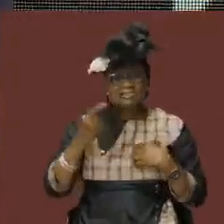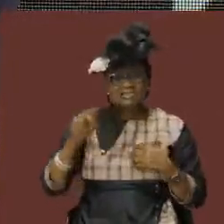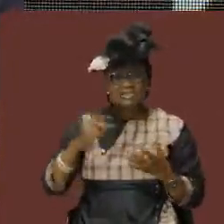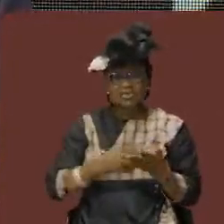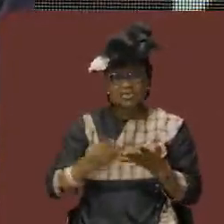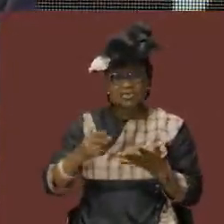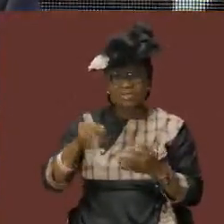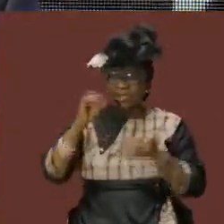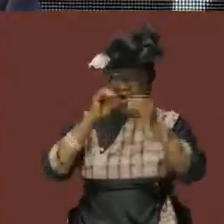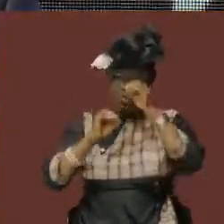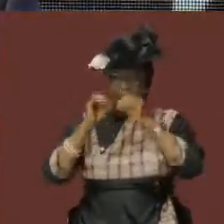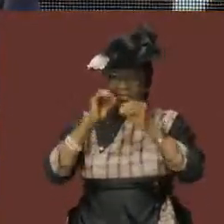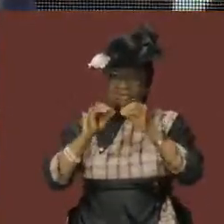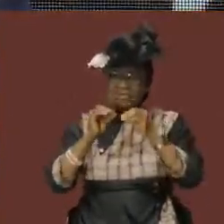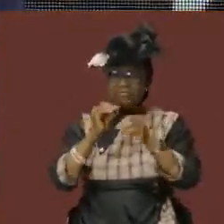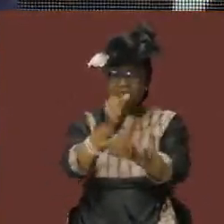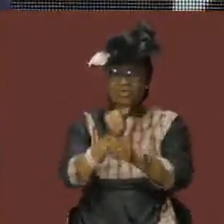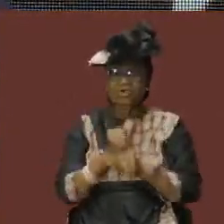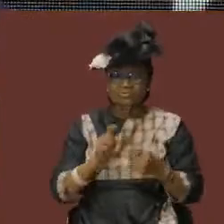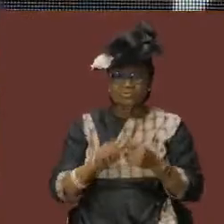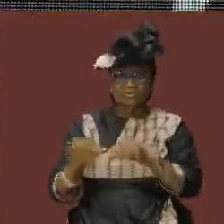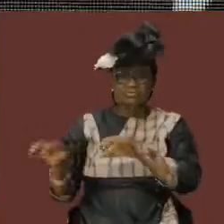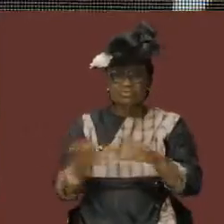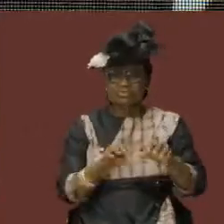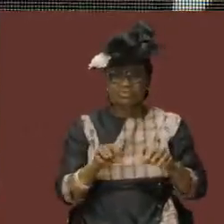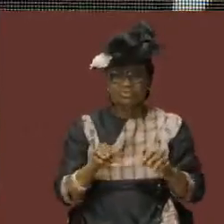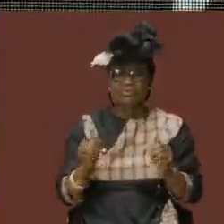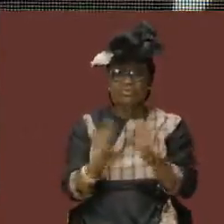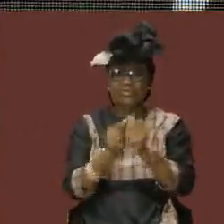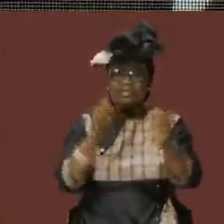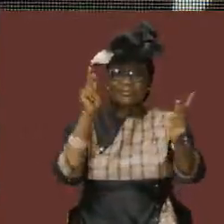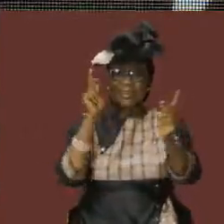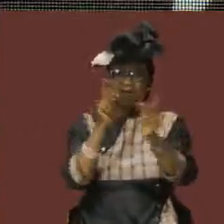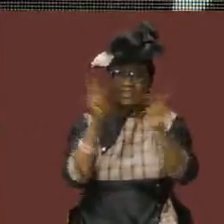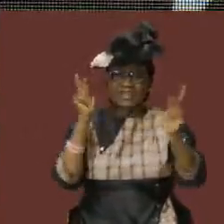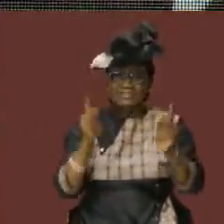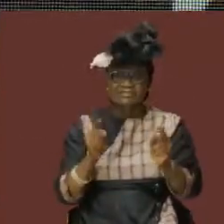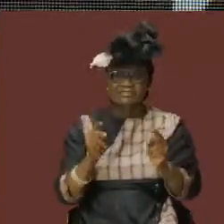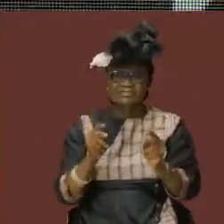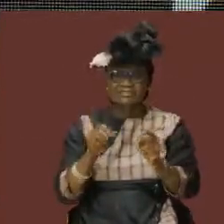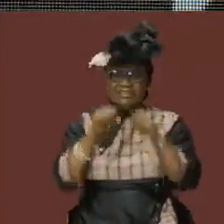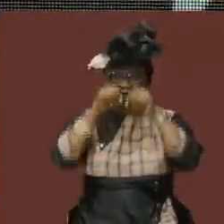do with perfect blessing?